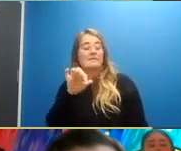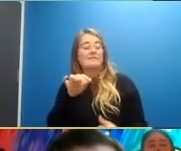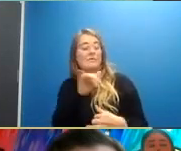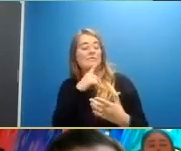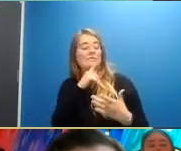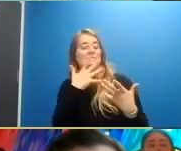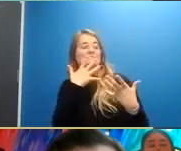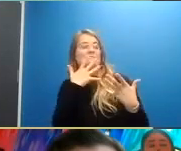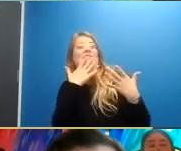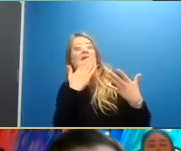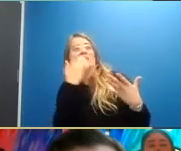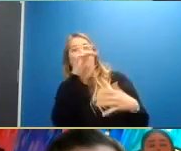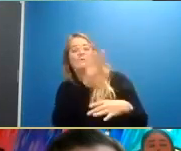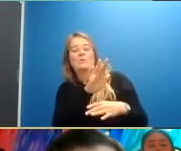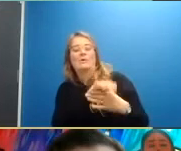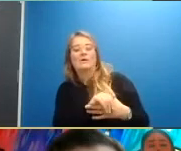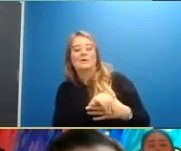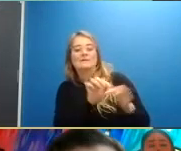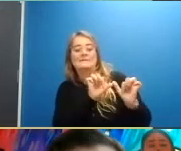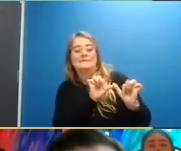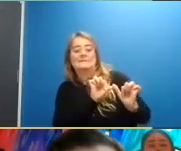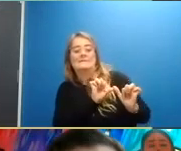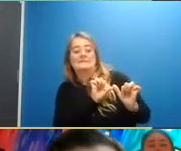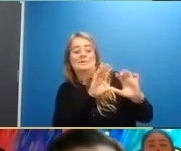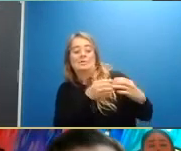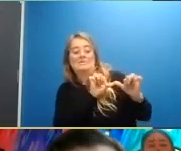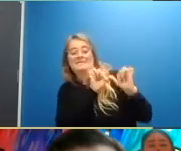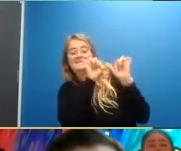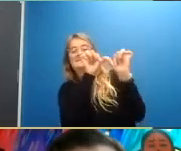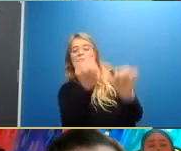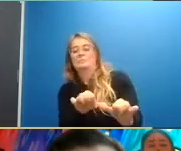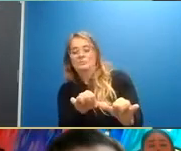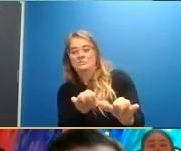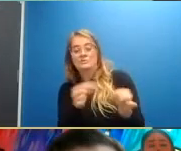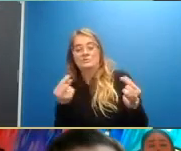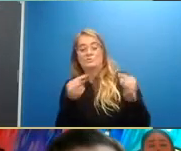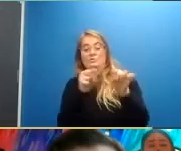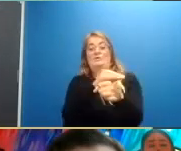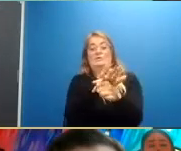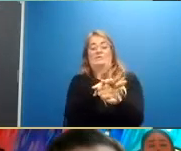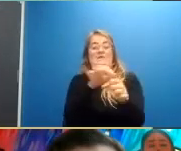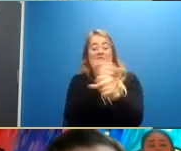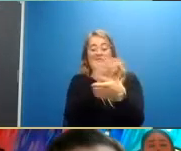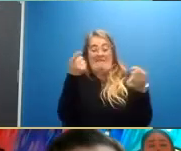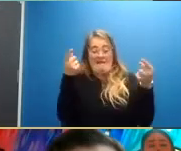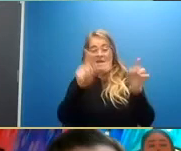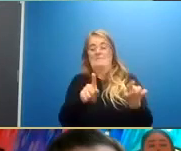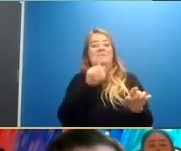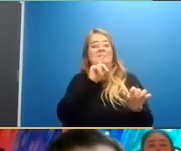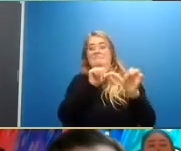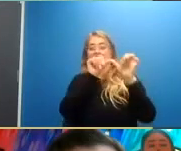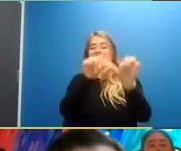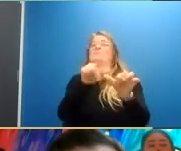for you to continue the group, Will, with the COVID-19 going on. I just raised my hands to